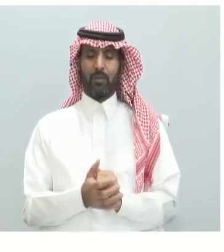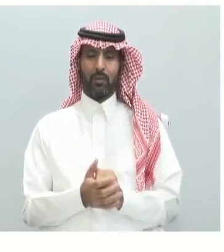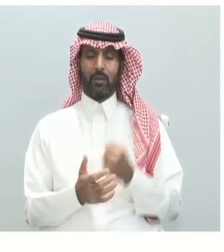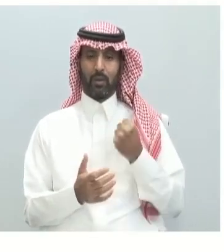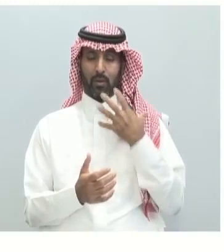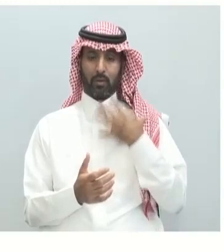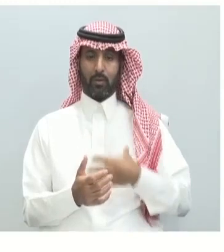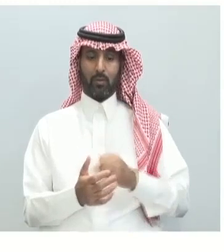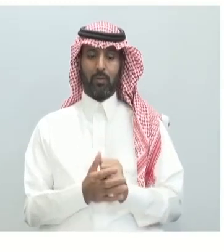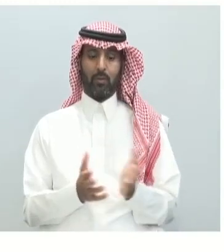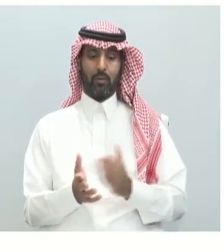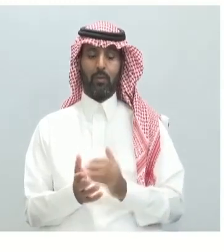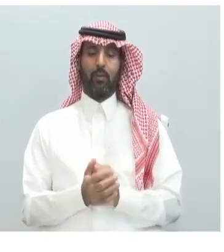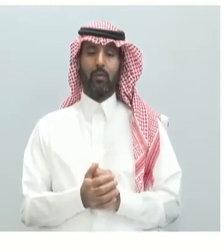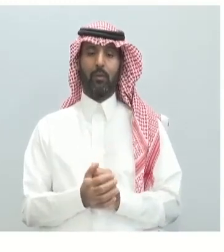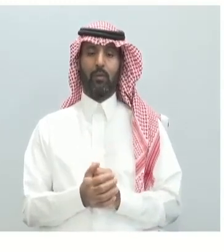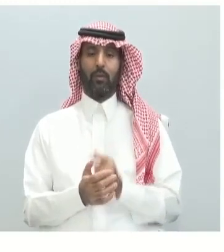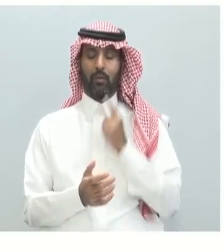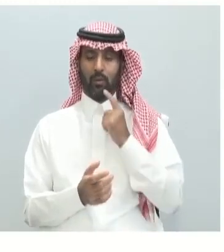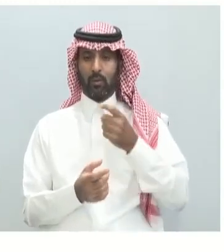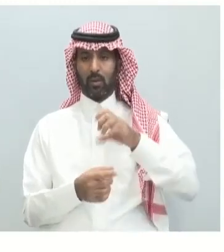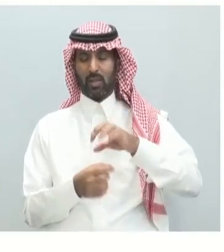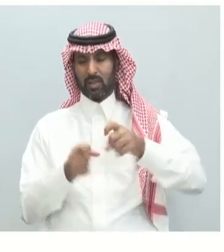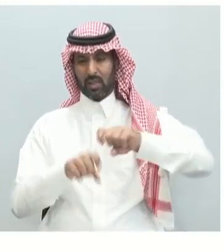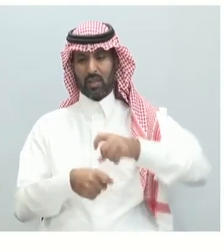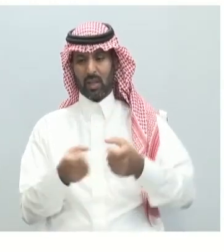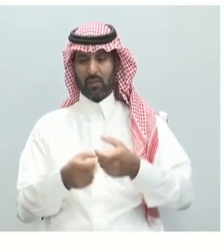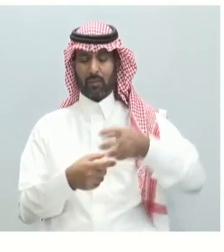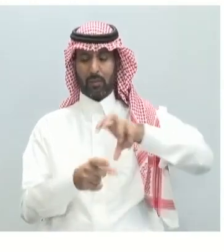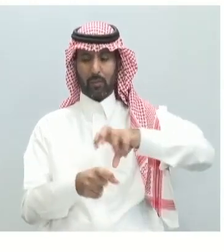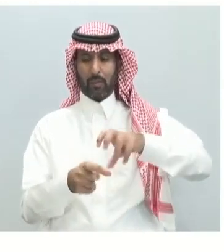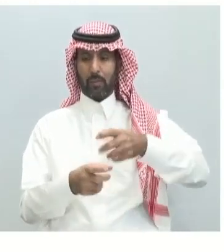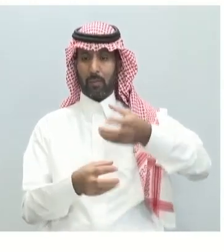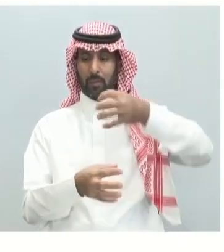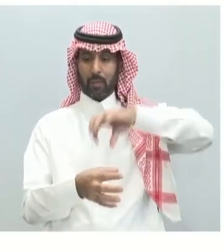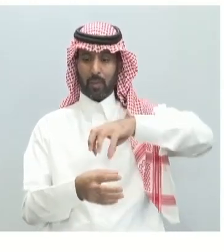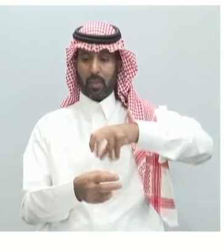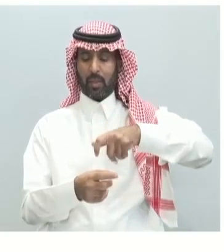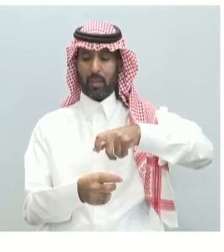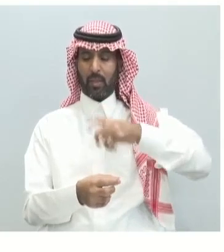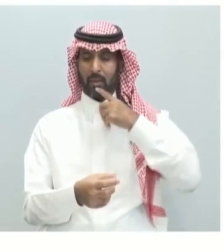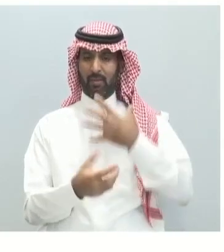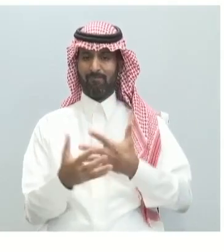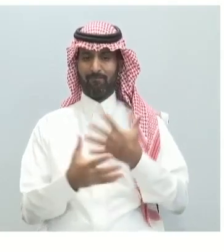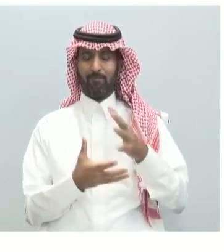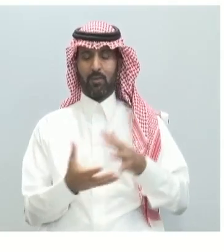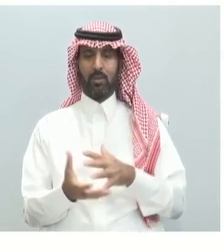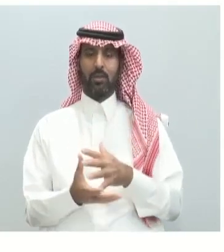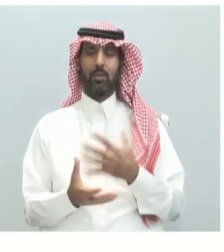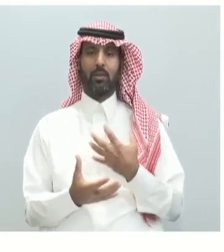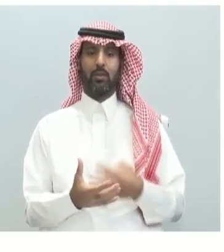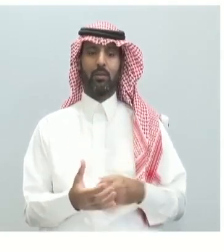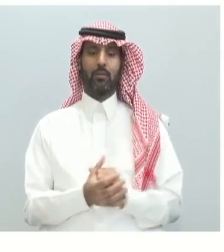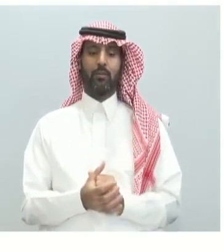really? Andrea, yeah, the chemicals from the plastic can get into the water and cause health problems.